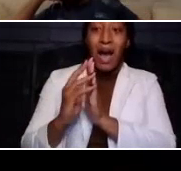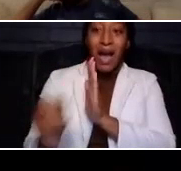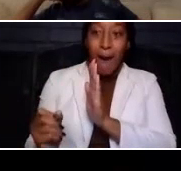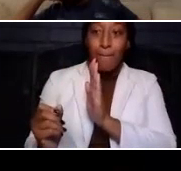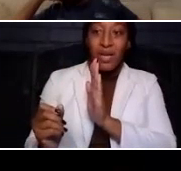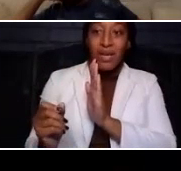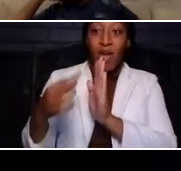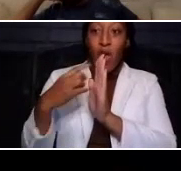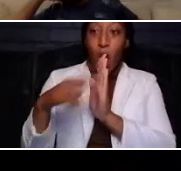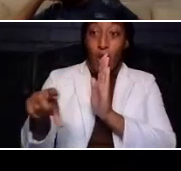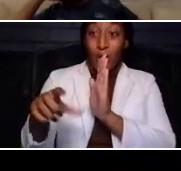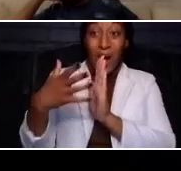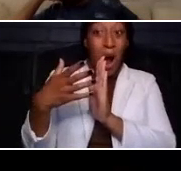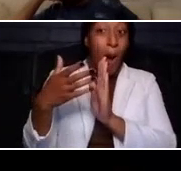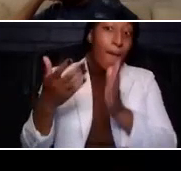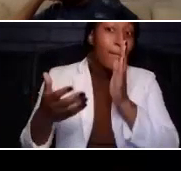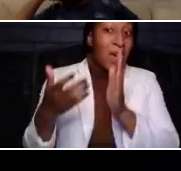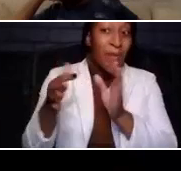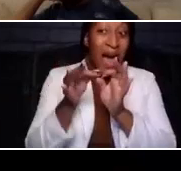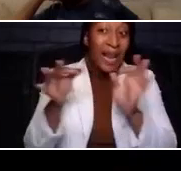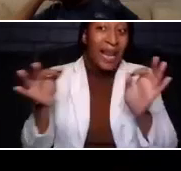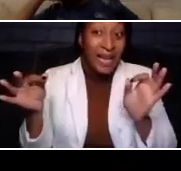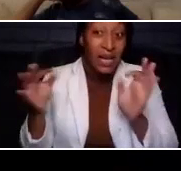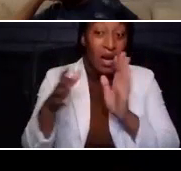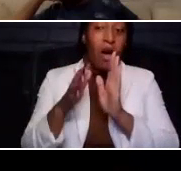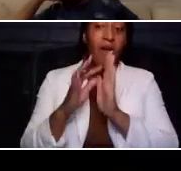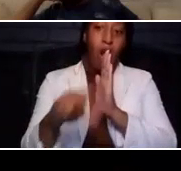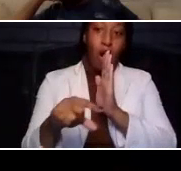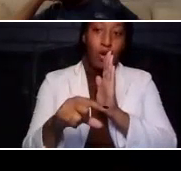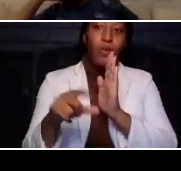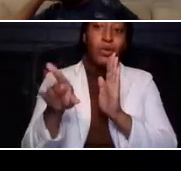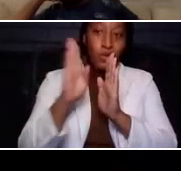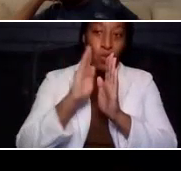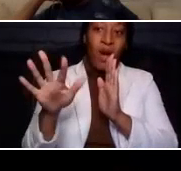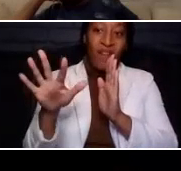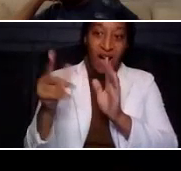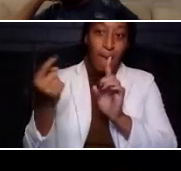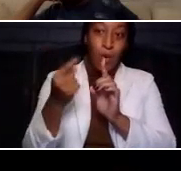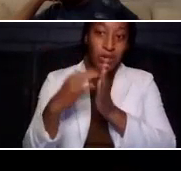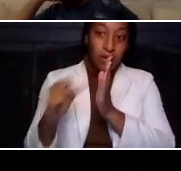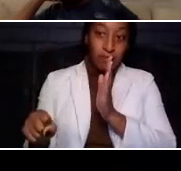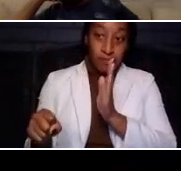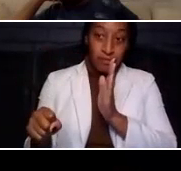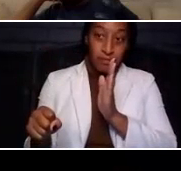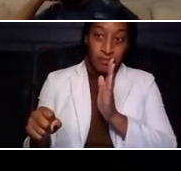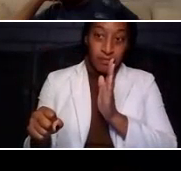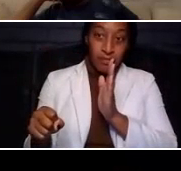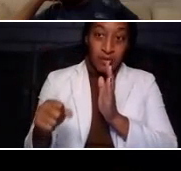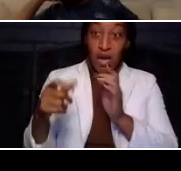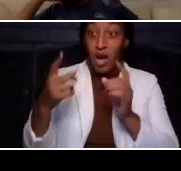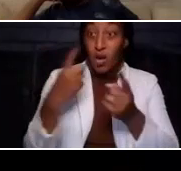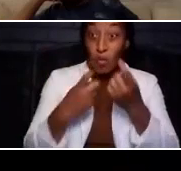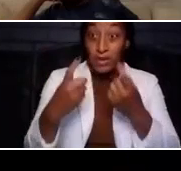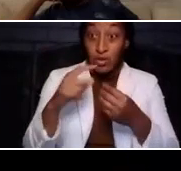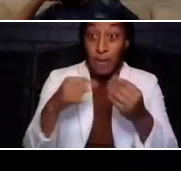So we'll take a quick peek at the rubric here in just a moment, but are there any questions about anything I've covered